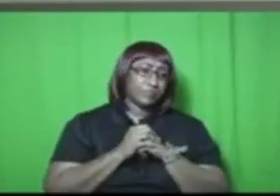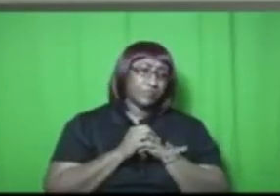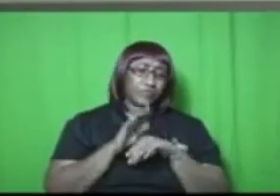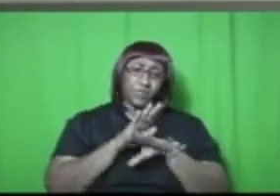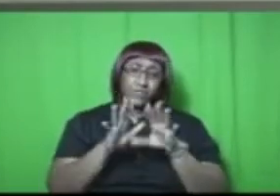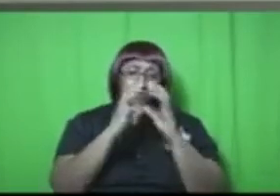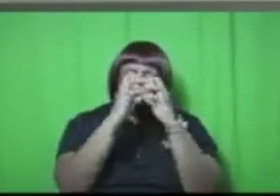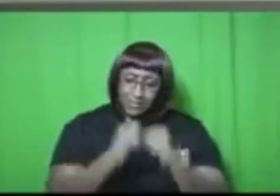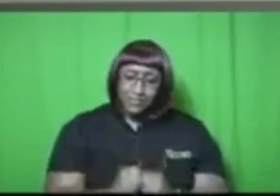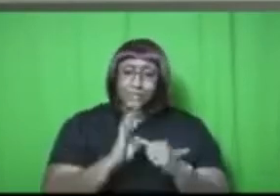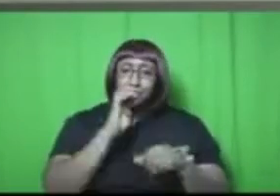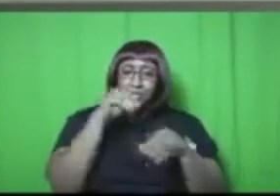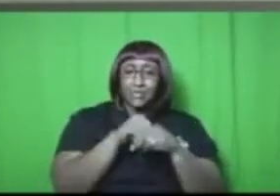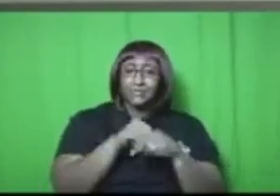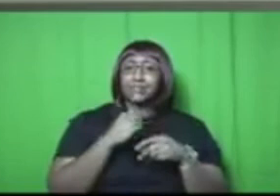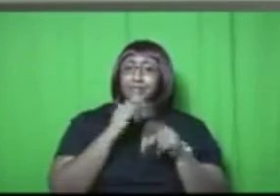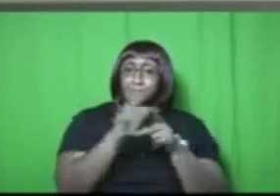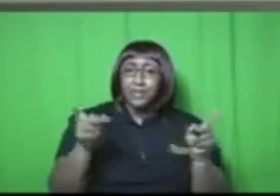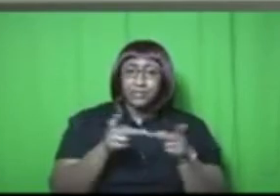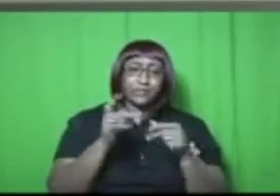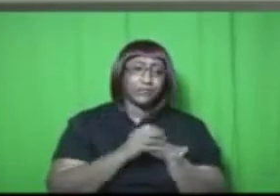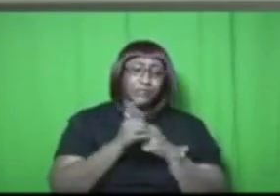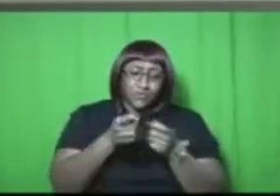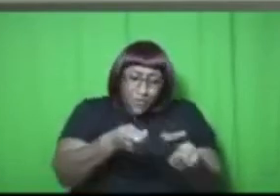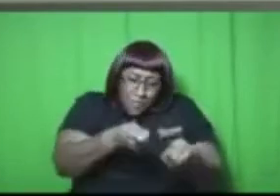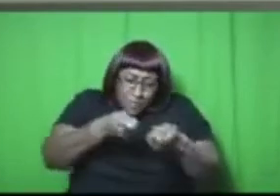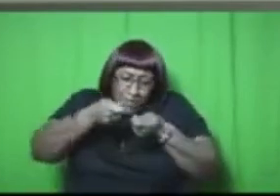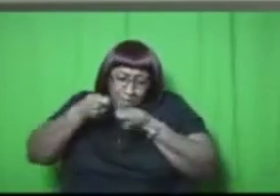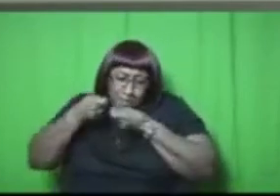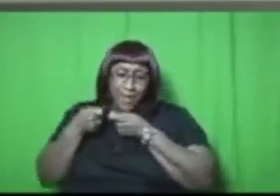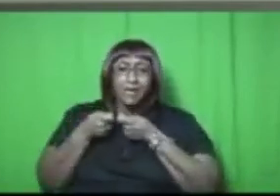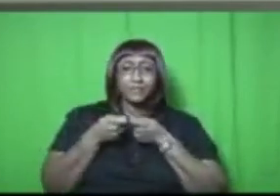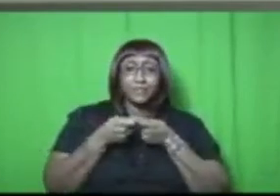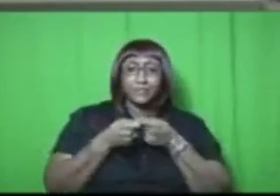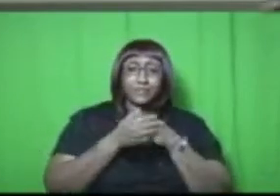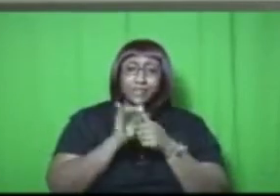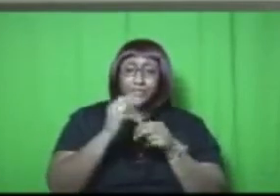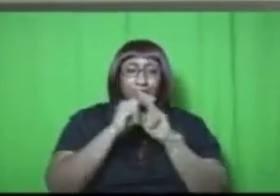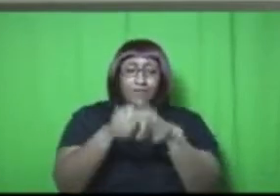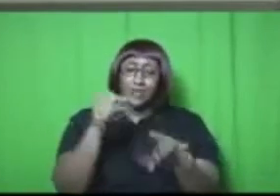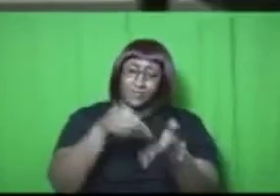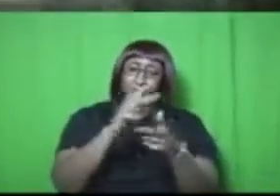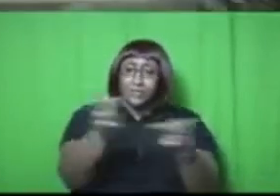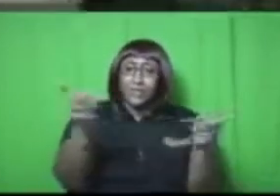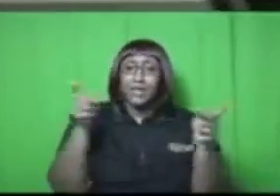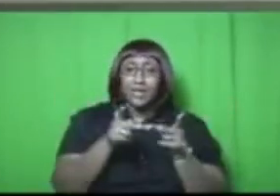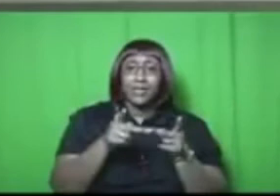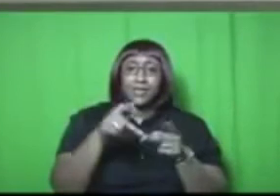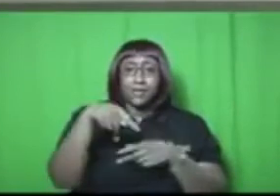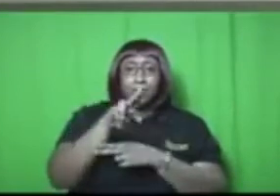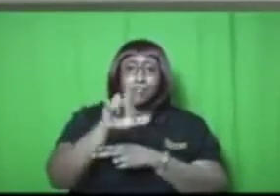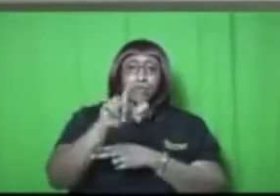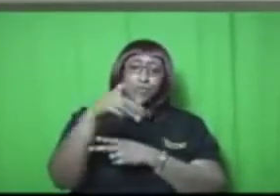You don't tear them down for being a pit. You pull them out of the pit. Come on, preacher. That's why they call this place a poor